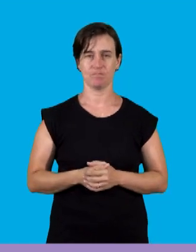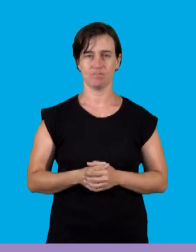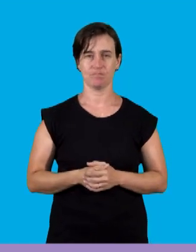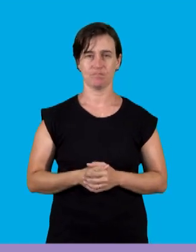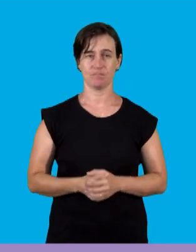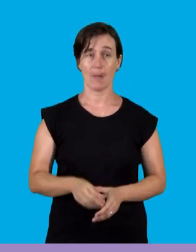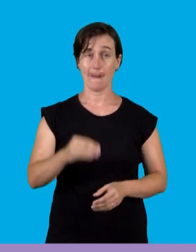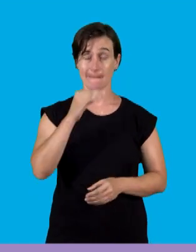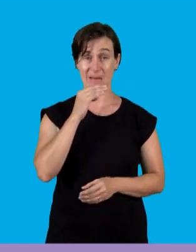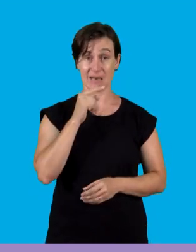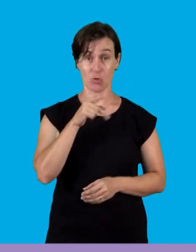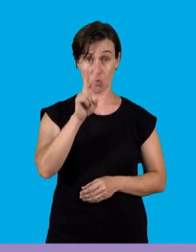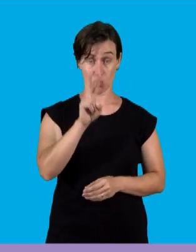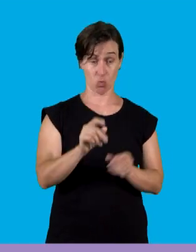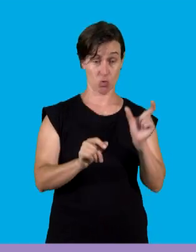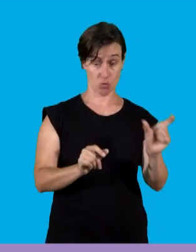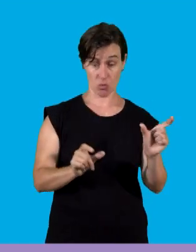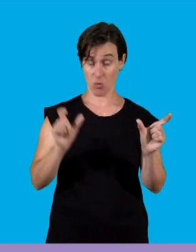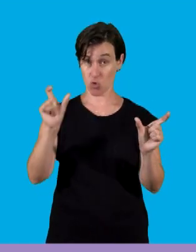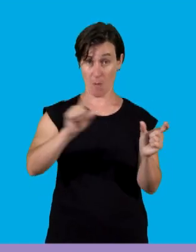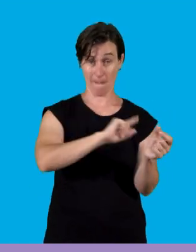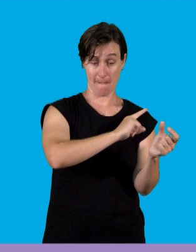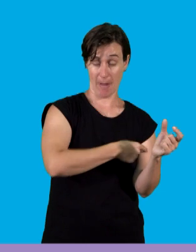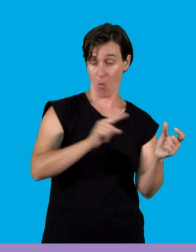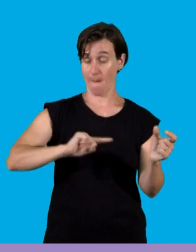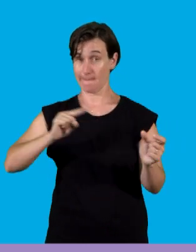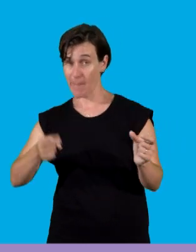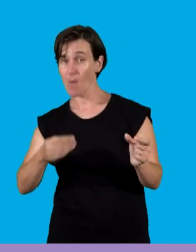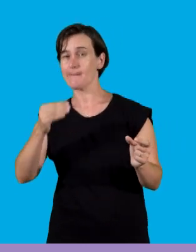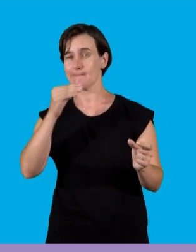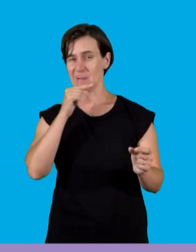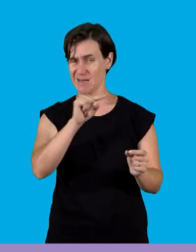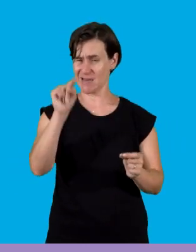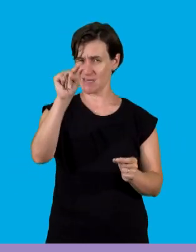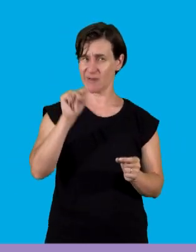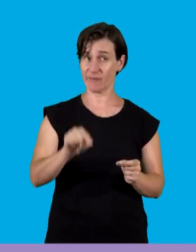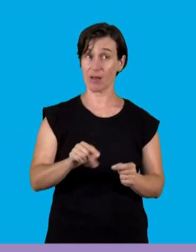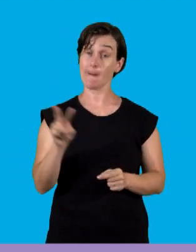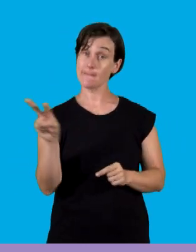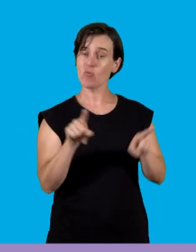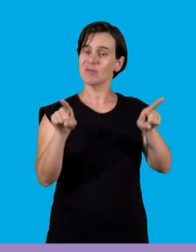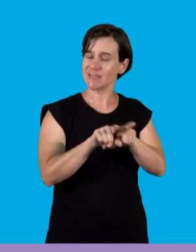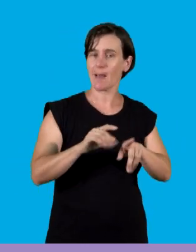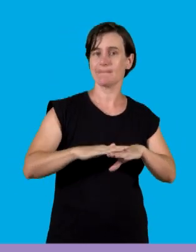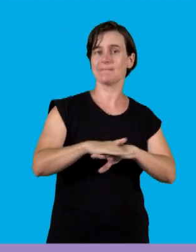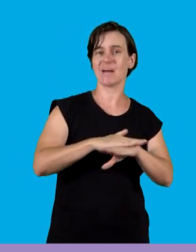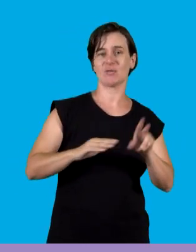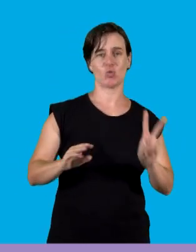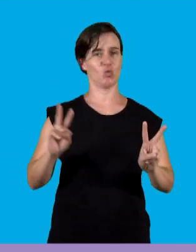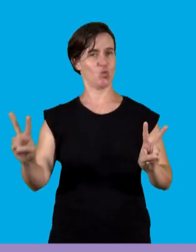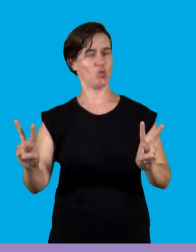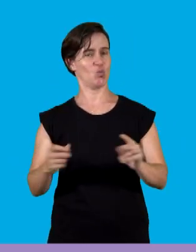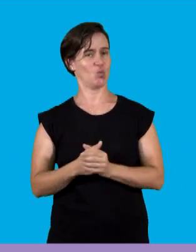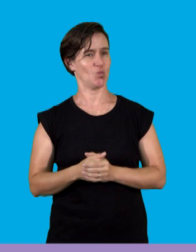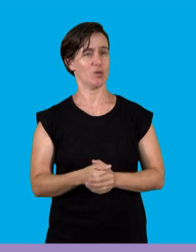3. Now we are dividing 2 powers, and these powers have the same base. So how are we going to calculate that? We are going